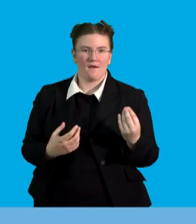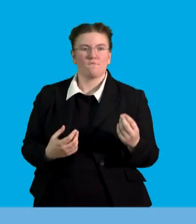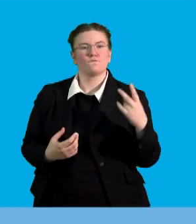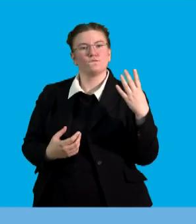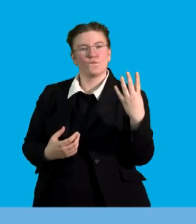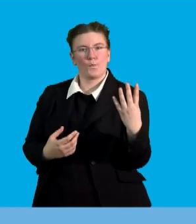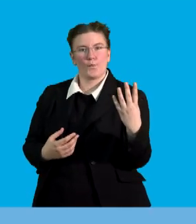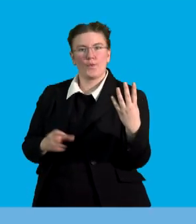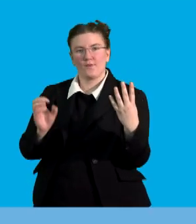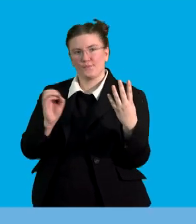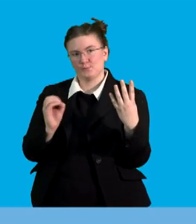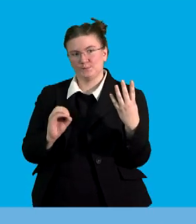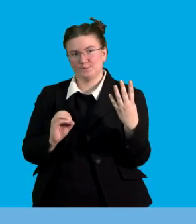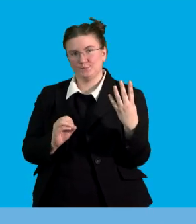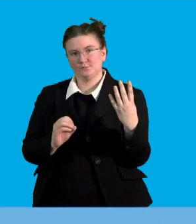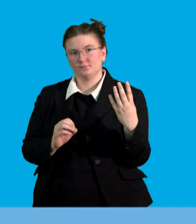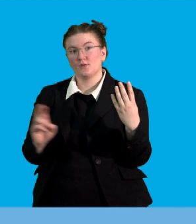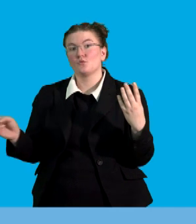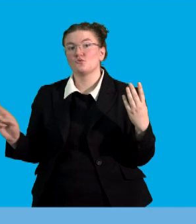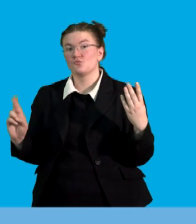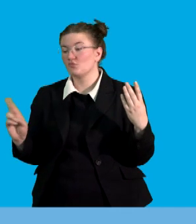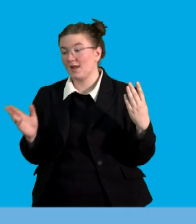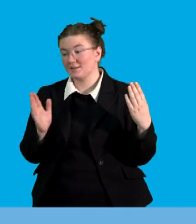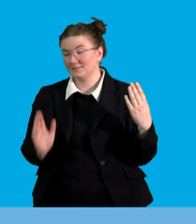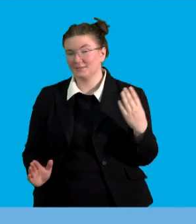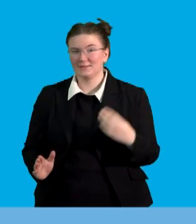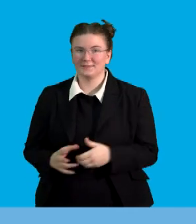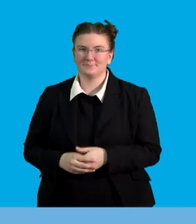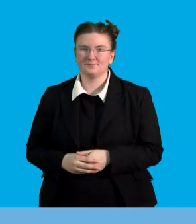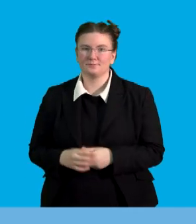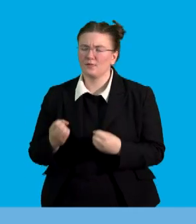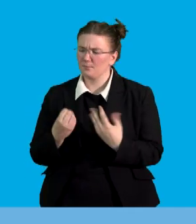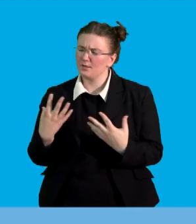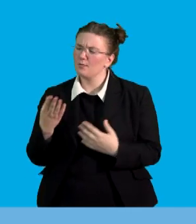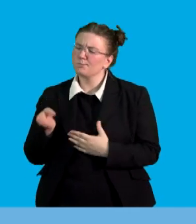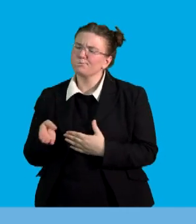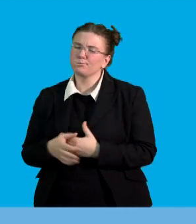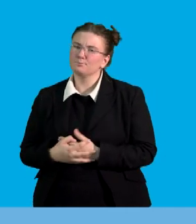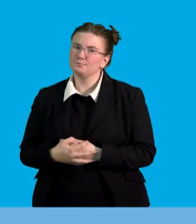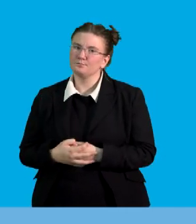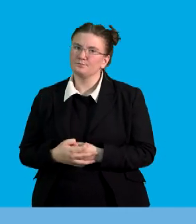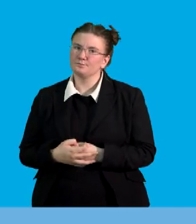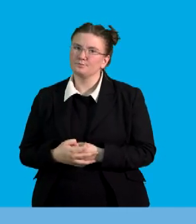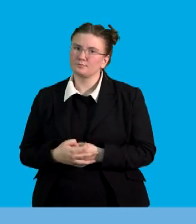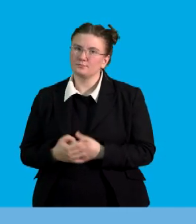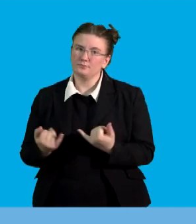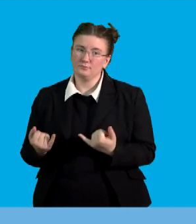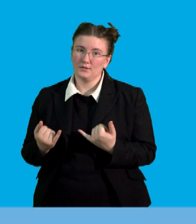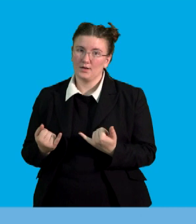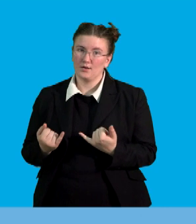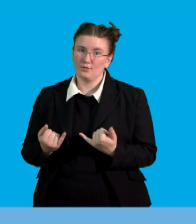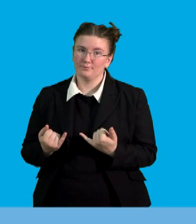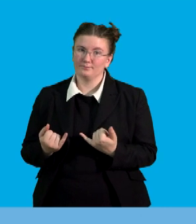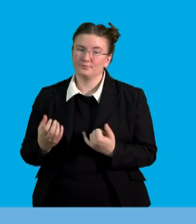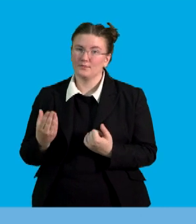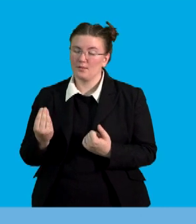we have 4 oxygen on the left. And then on the right-hand side, how many do we have? Now